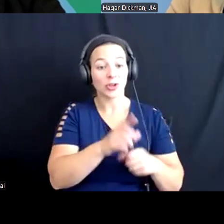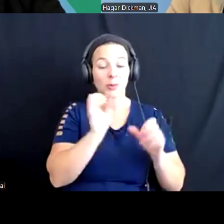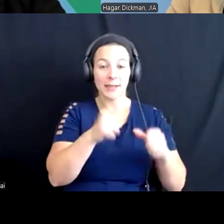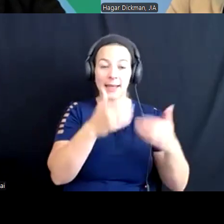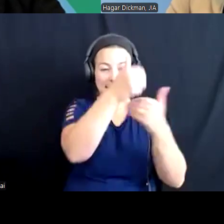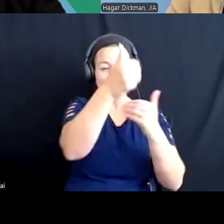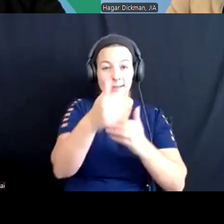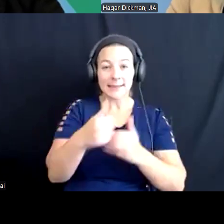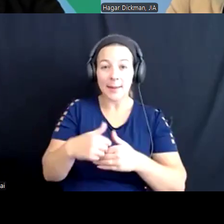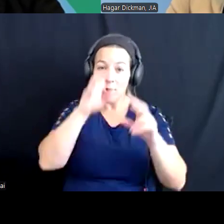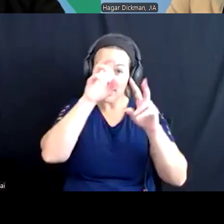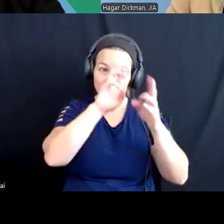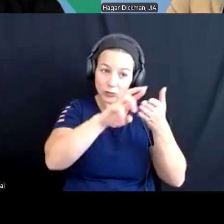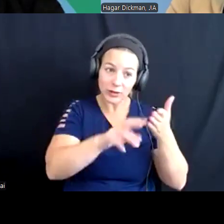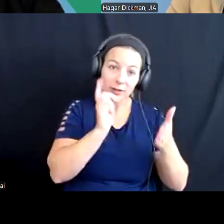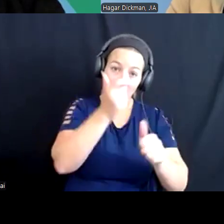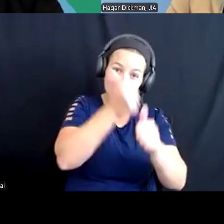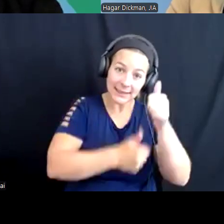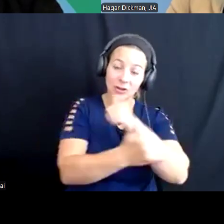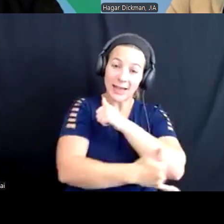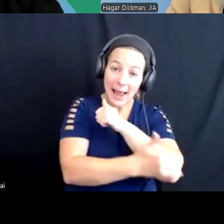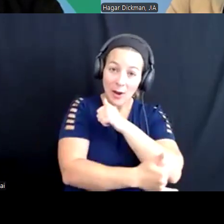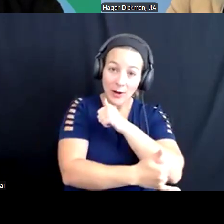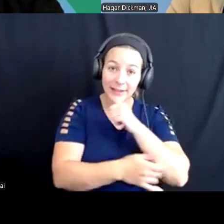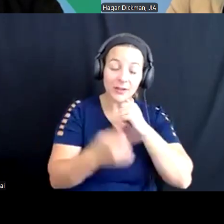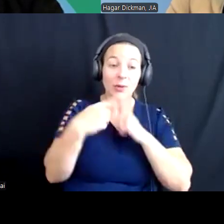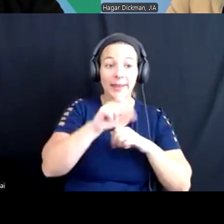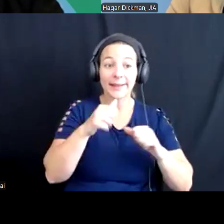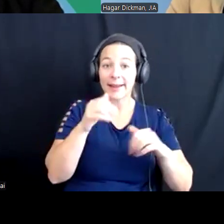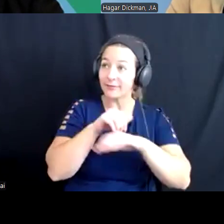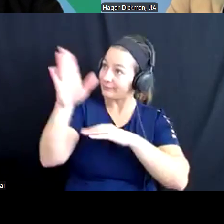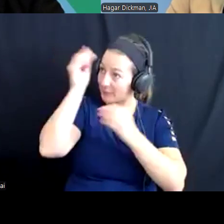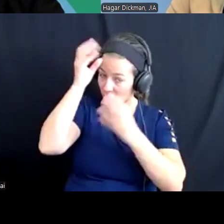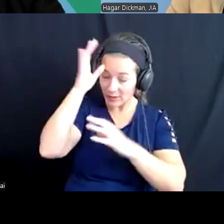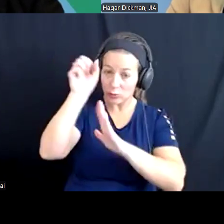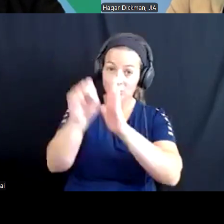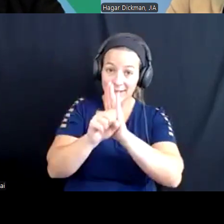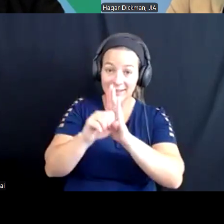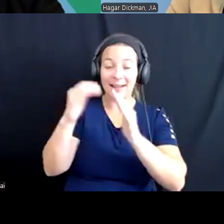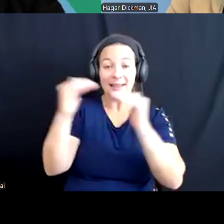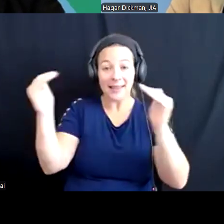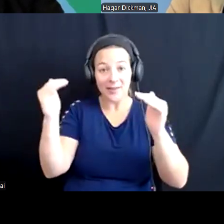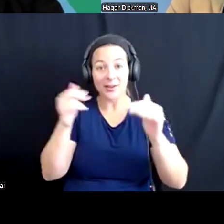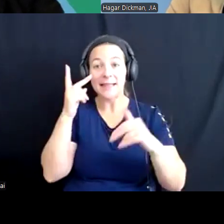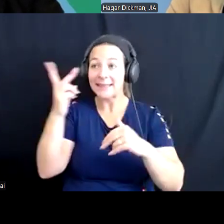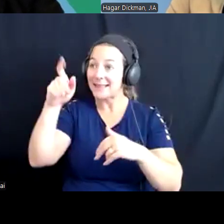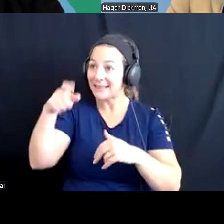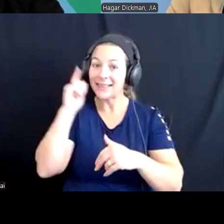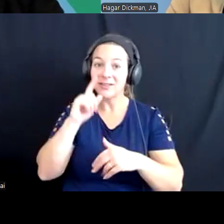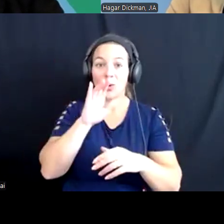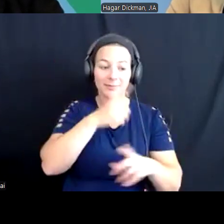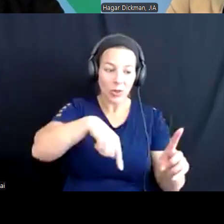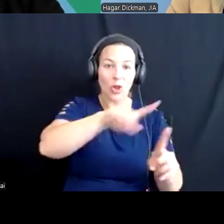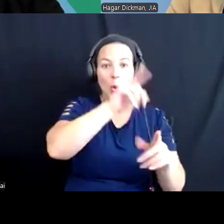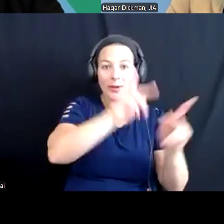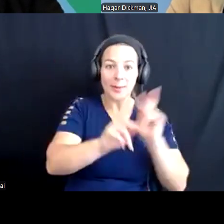that they get that information out back up to the state level so that the numbers and what the needs of the people are who